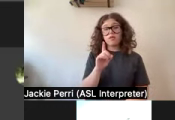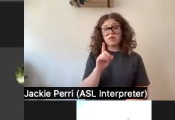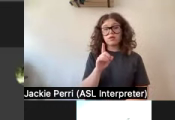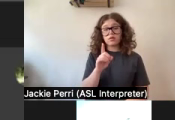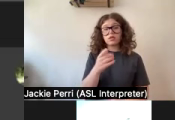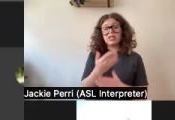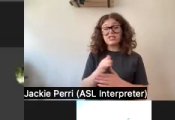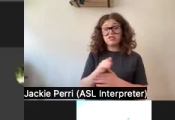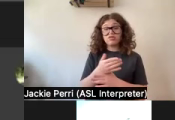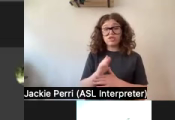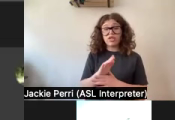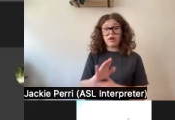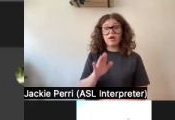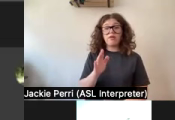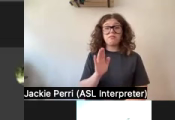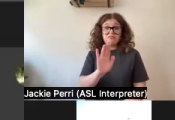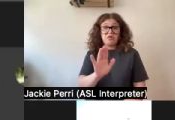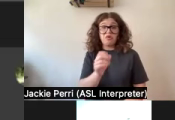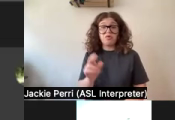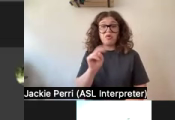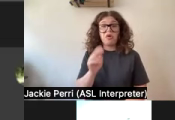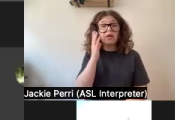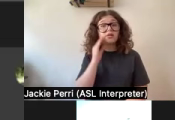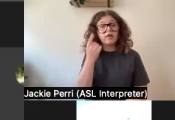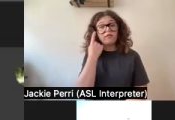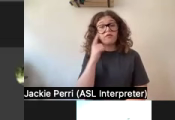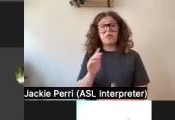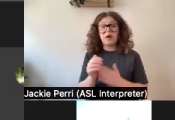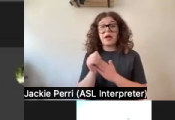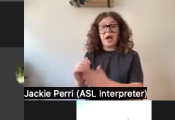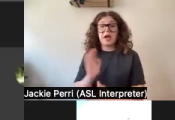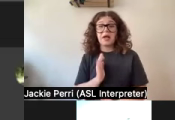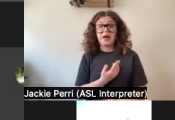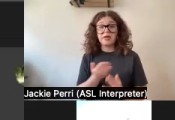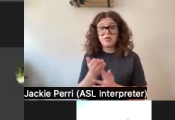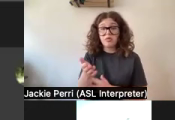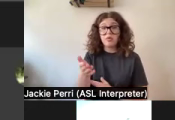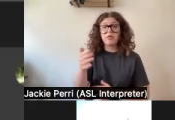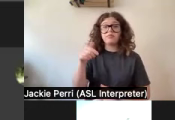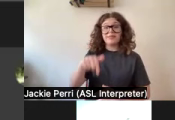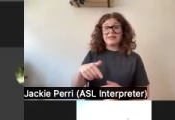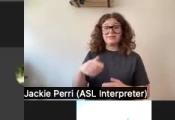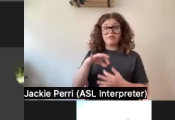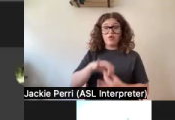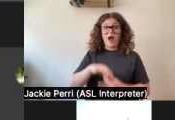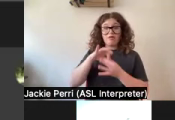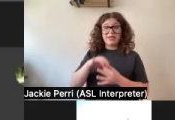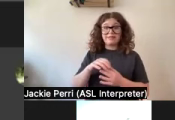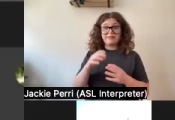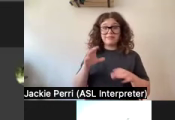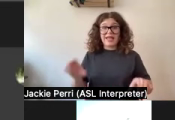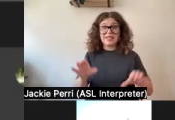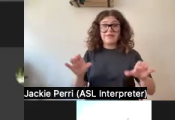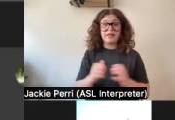for sharing your own experience and for guiding us through this grounding experience, grounding activity. So